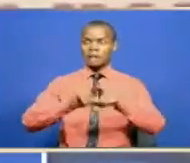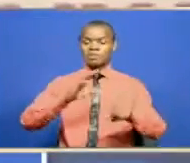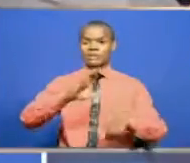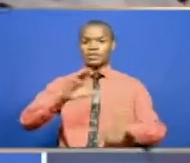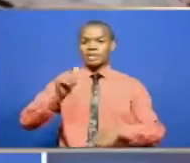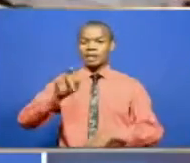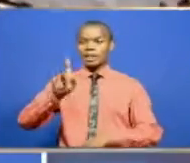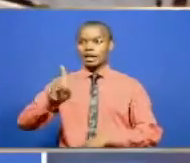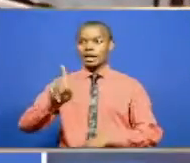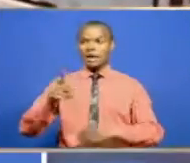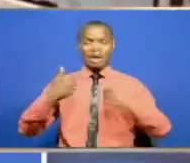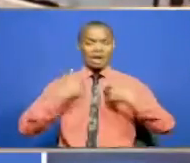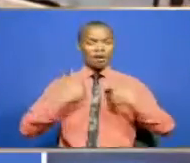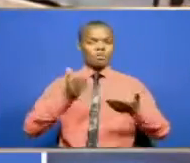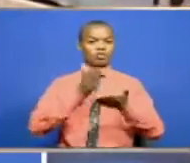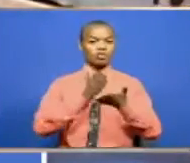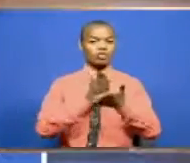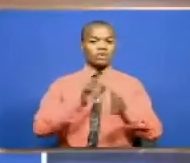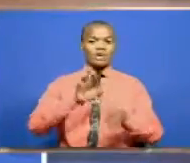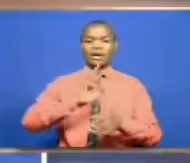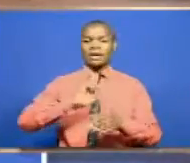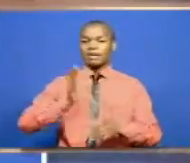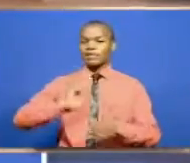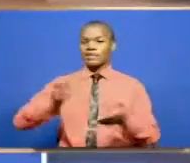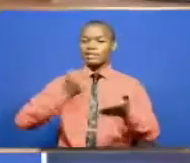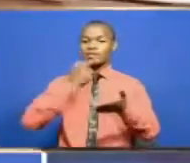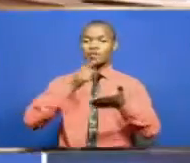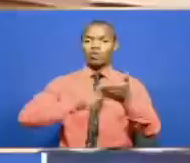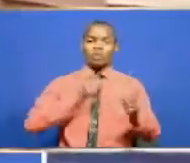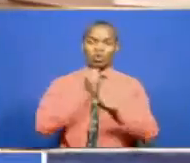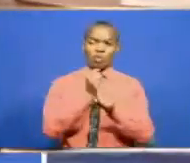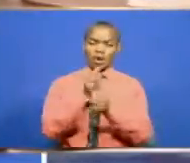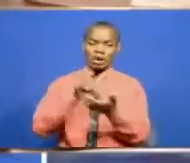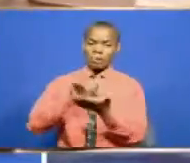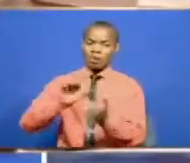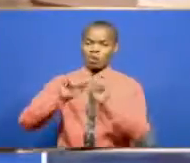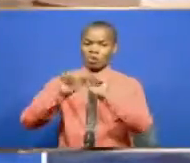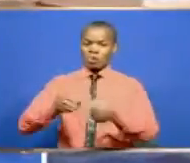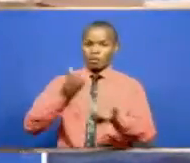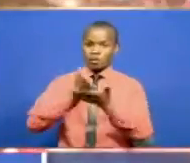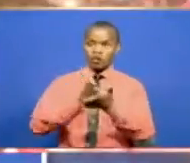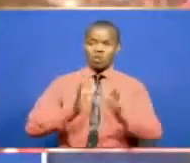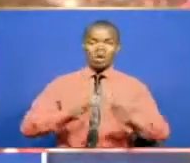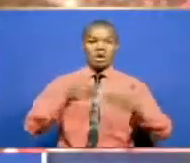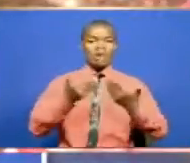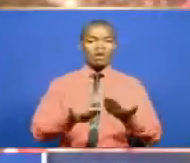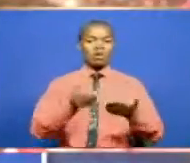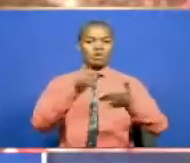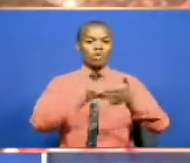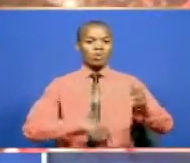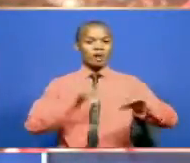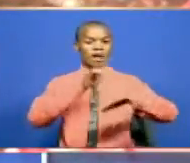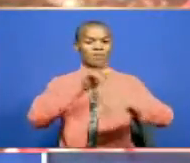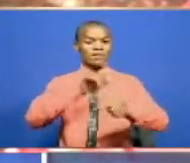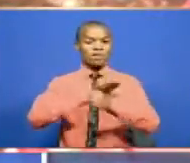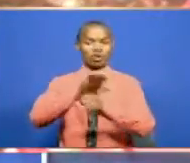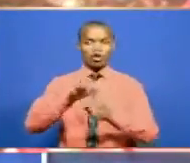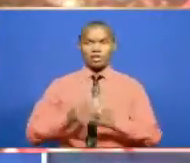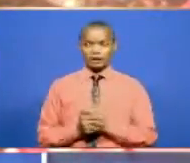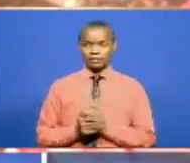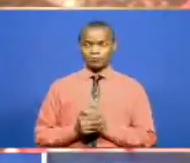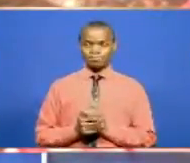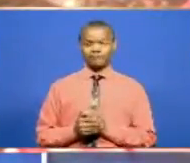of referendum push, saying more efforts should be put to fight the effects of COVID-19 in the country. To sustain this